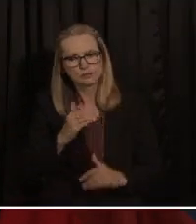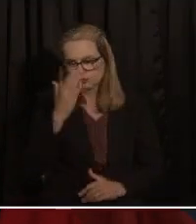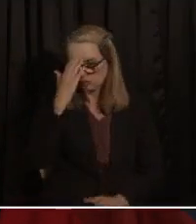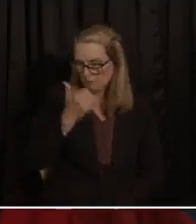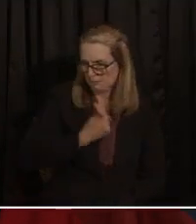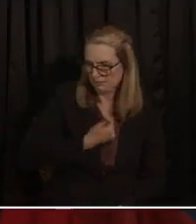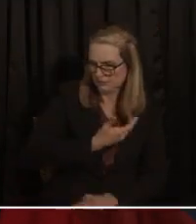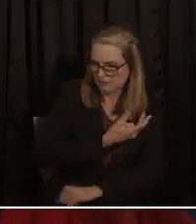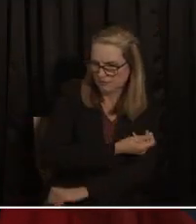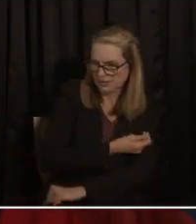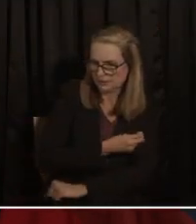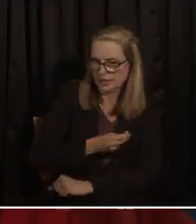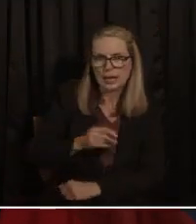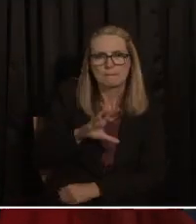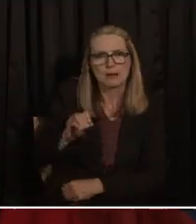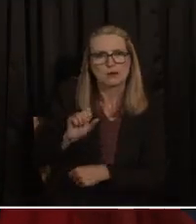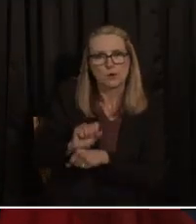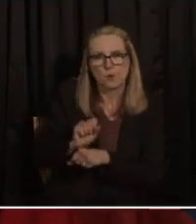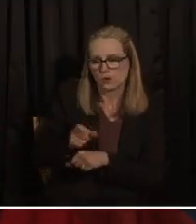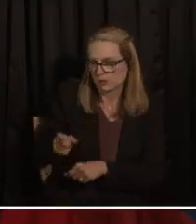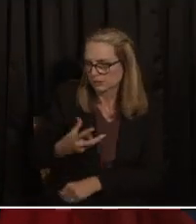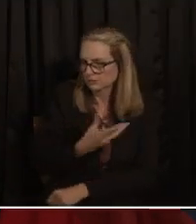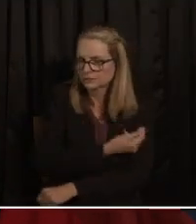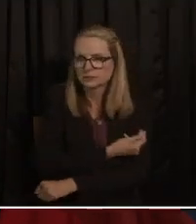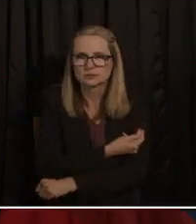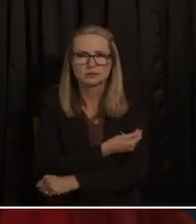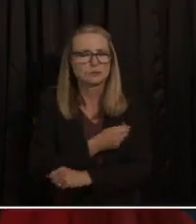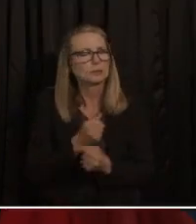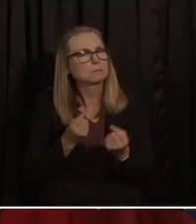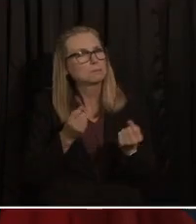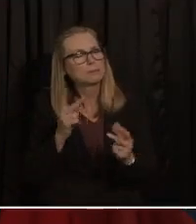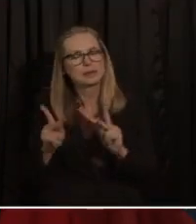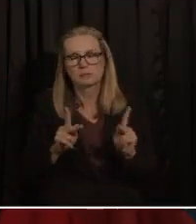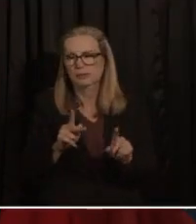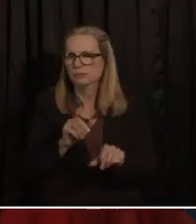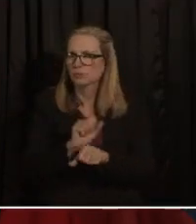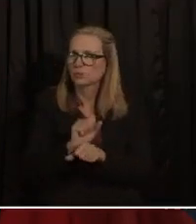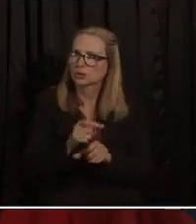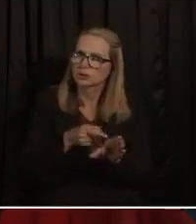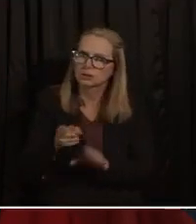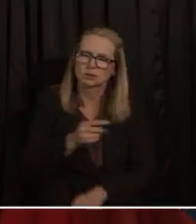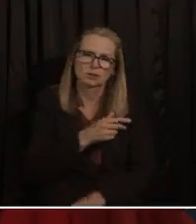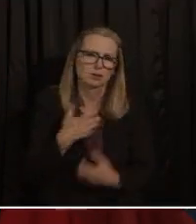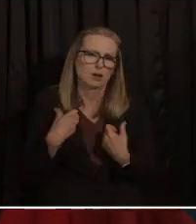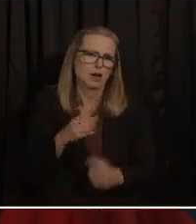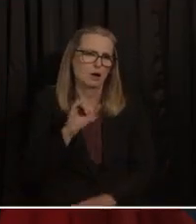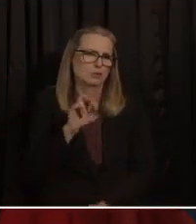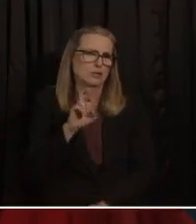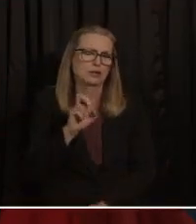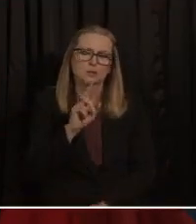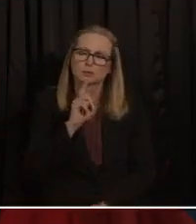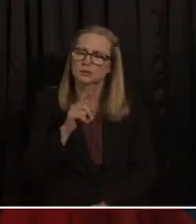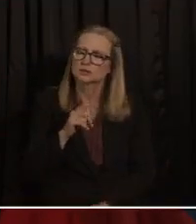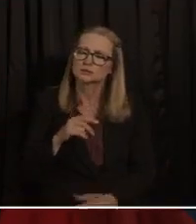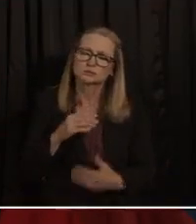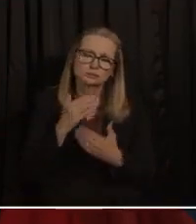A lot of our hospital workers are tired and burnt out, and I think this comes as needed relief to them. And in fact, more than